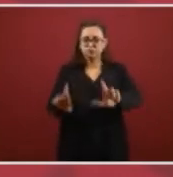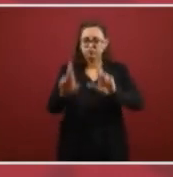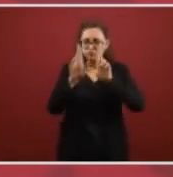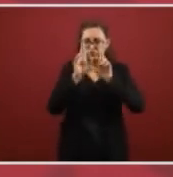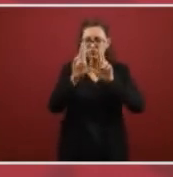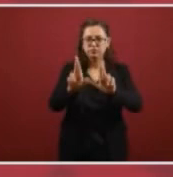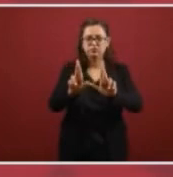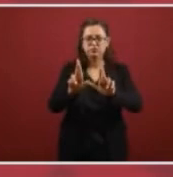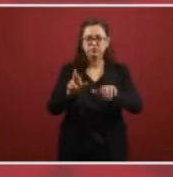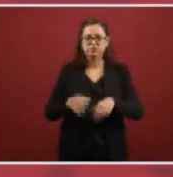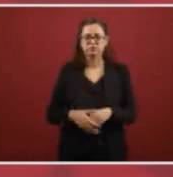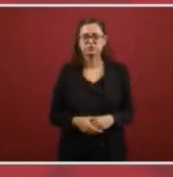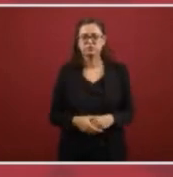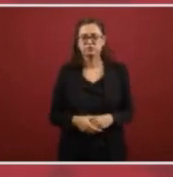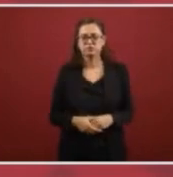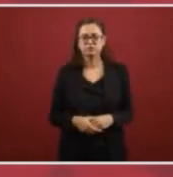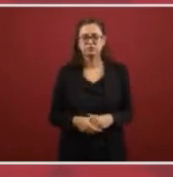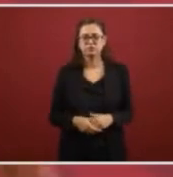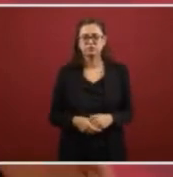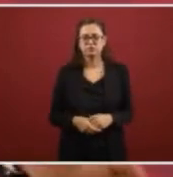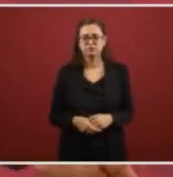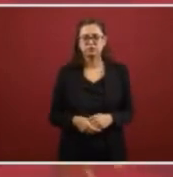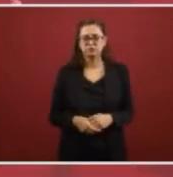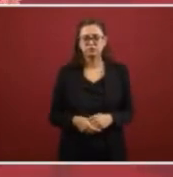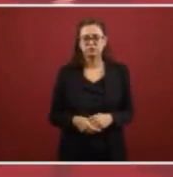appeal to your respect,